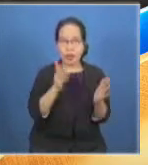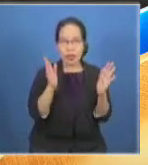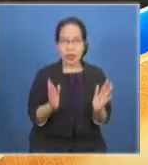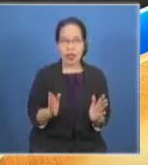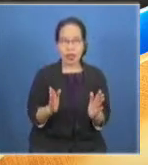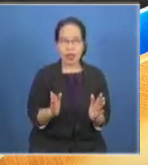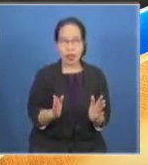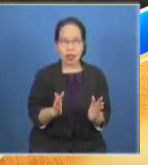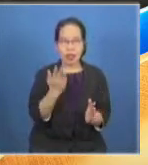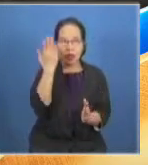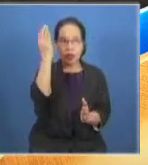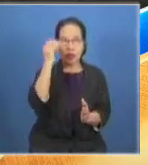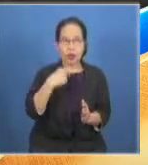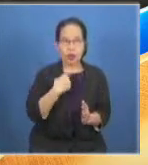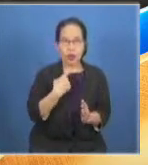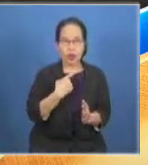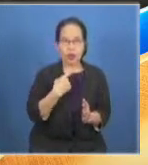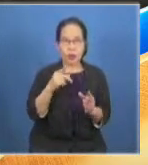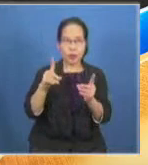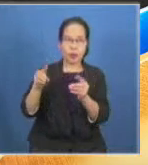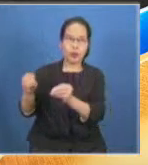The psalmist says,